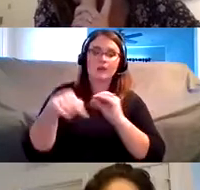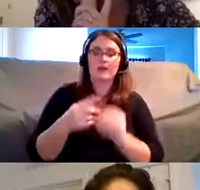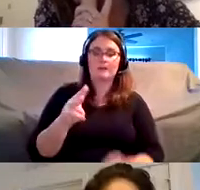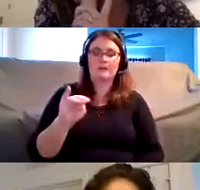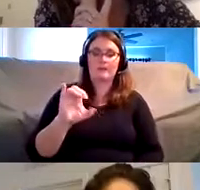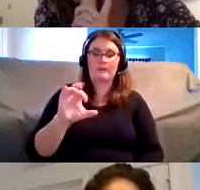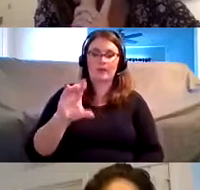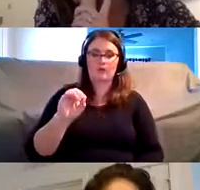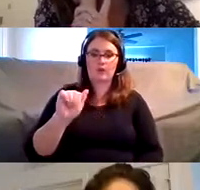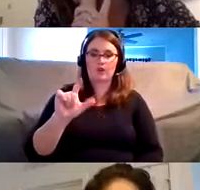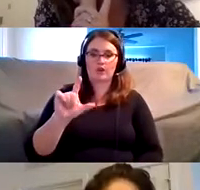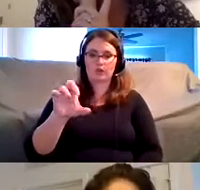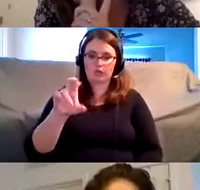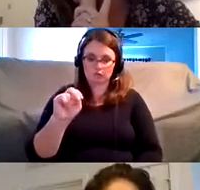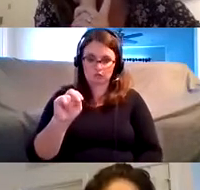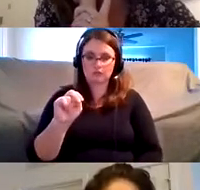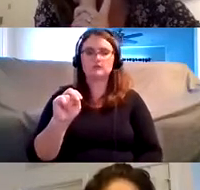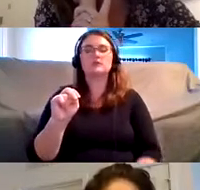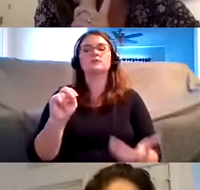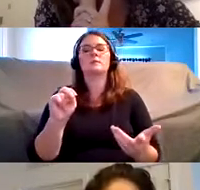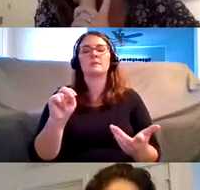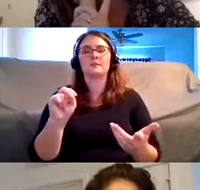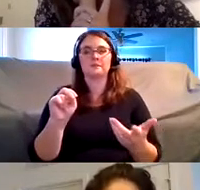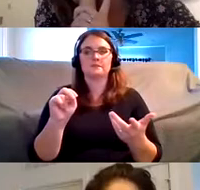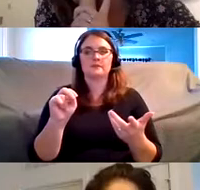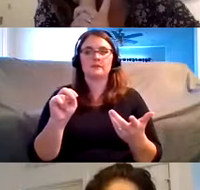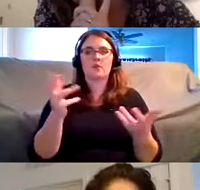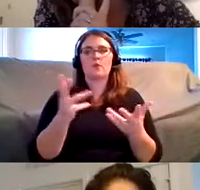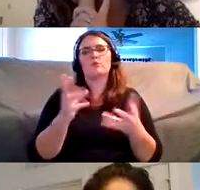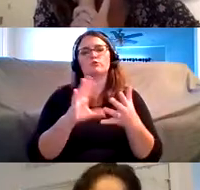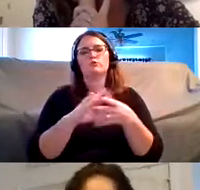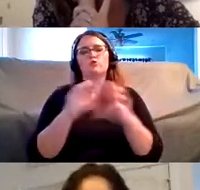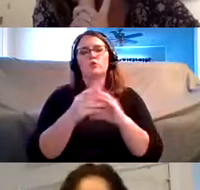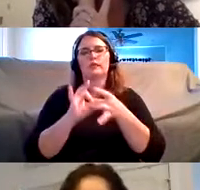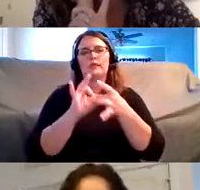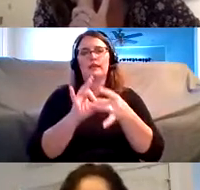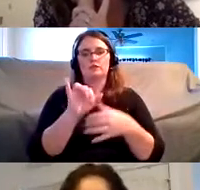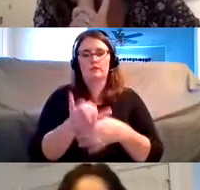and what were these personal stories of circumstances when that happened?